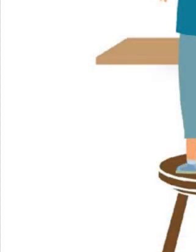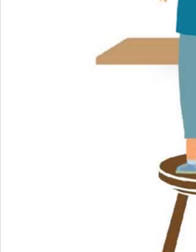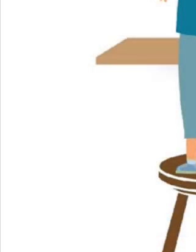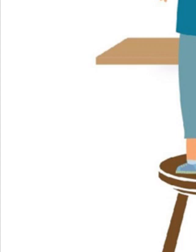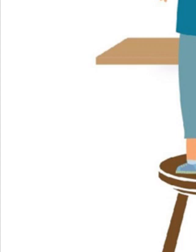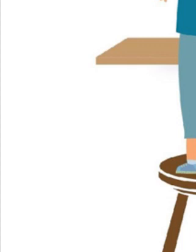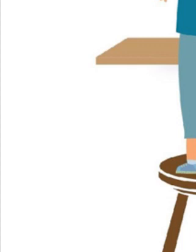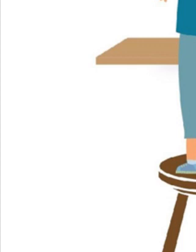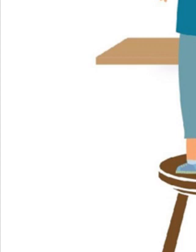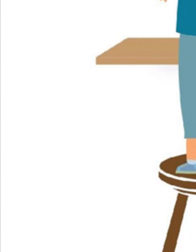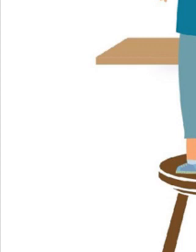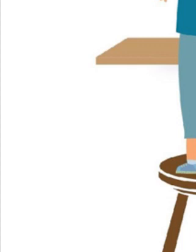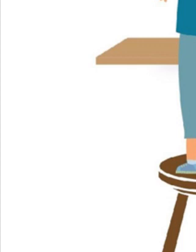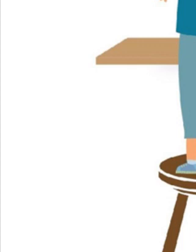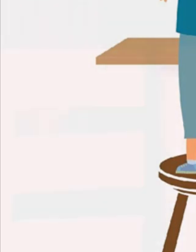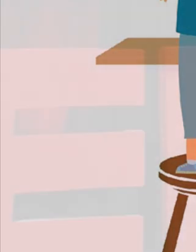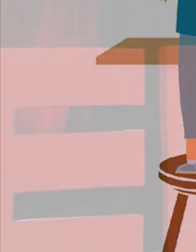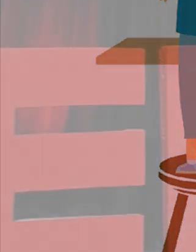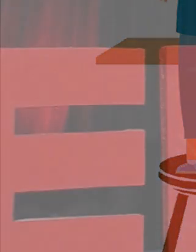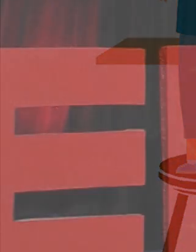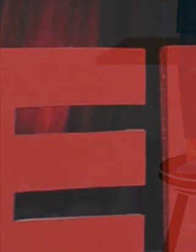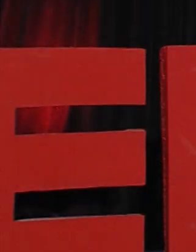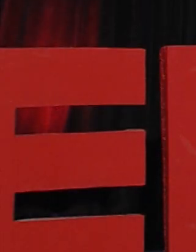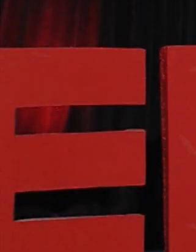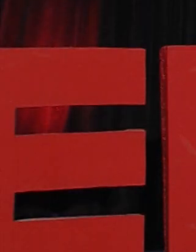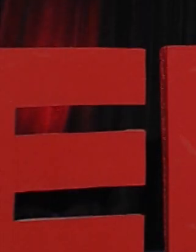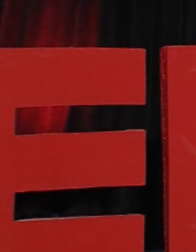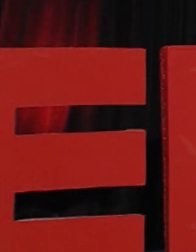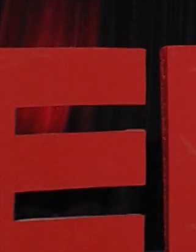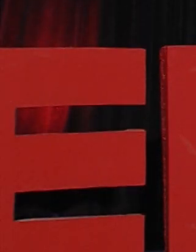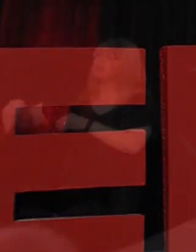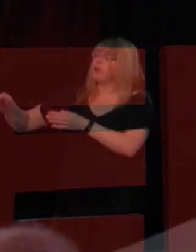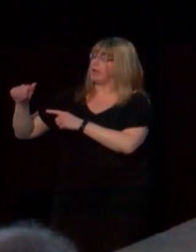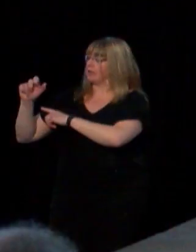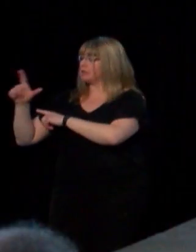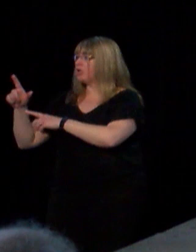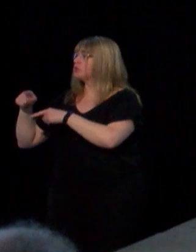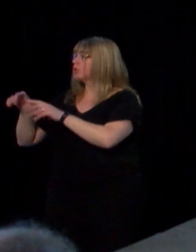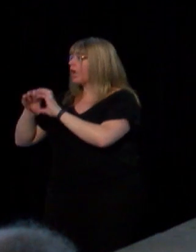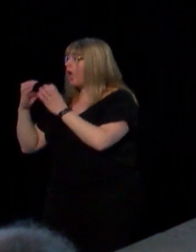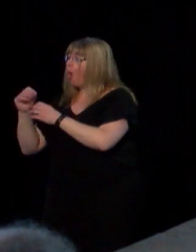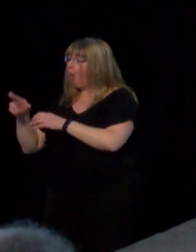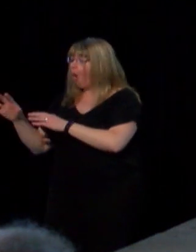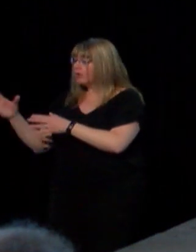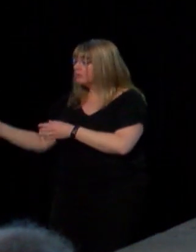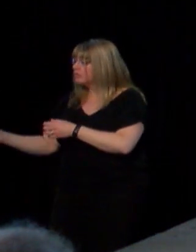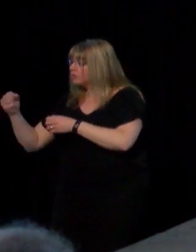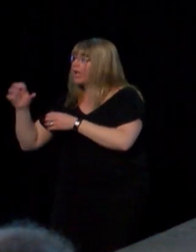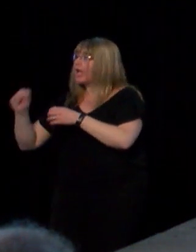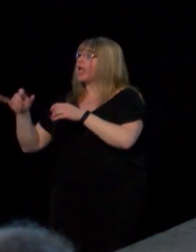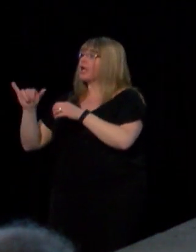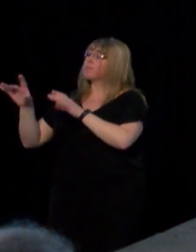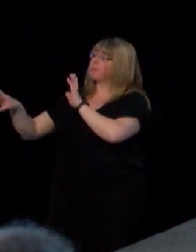Schools that can encourage their teachers to take on sign language in their classroom or introduce sign language as another